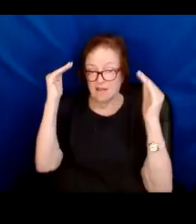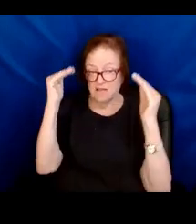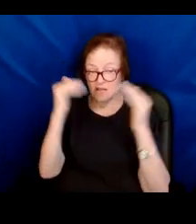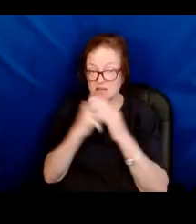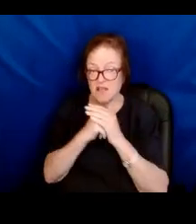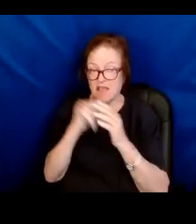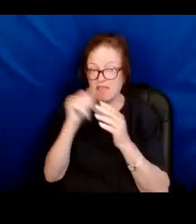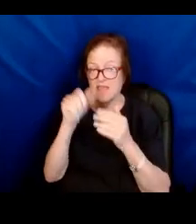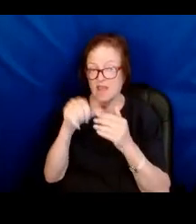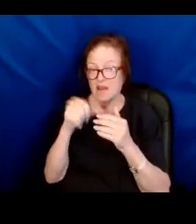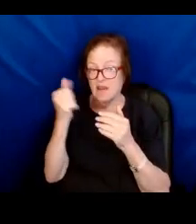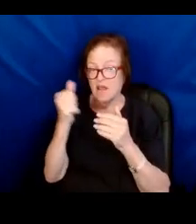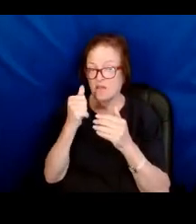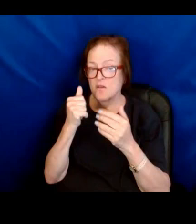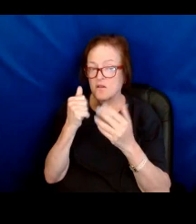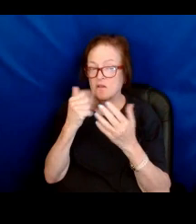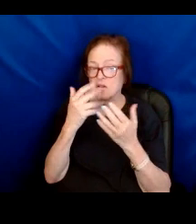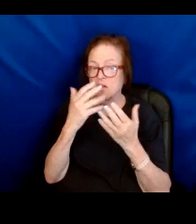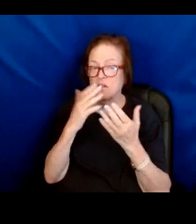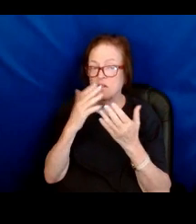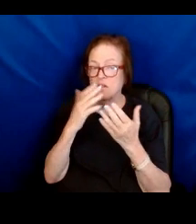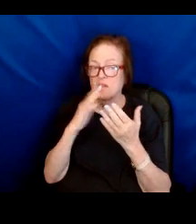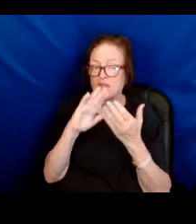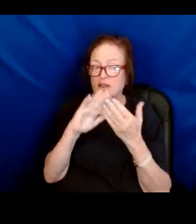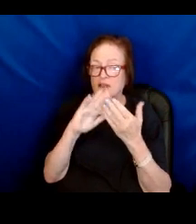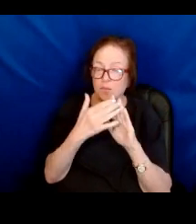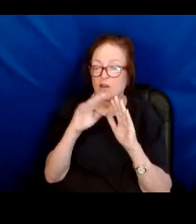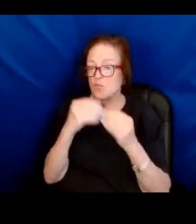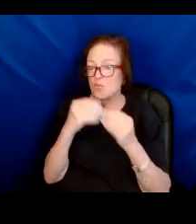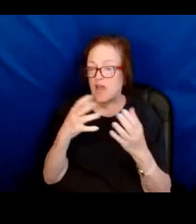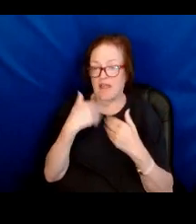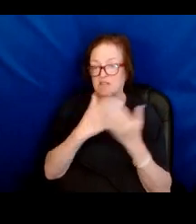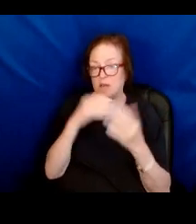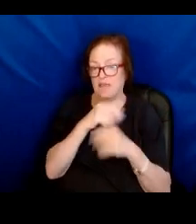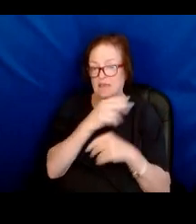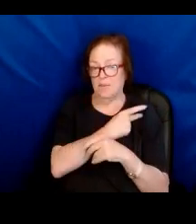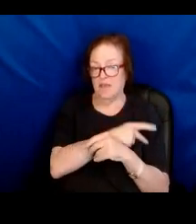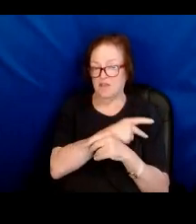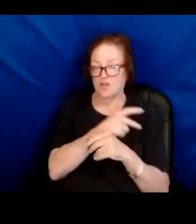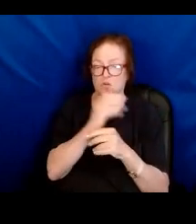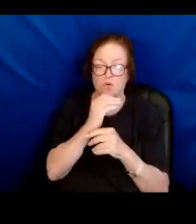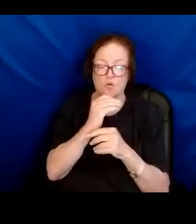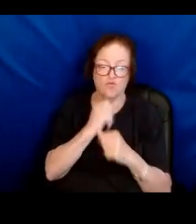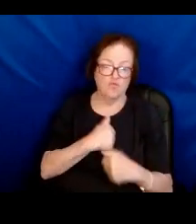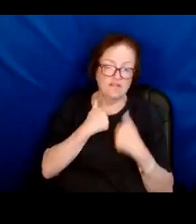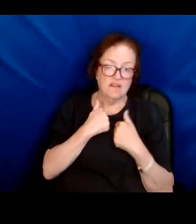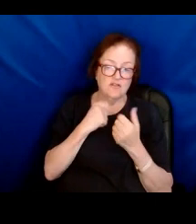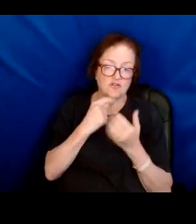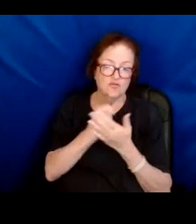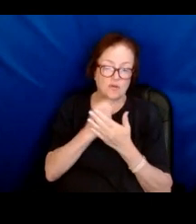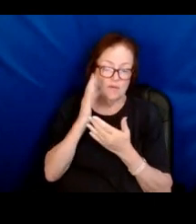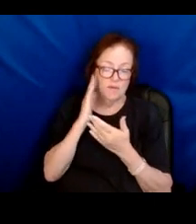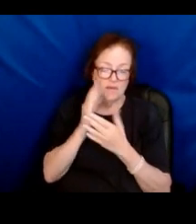which includes a variety of community providers that have some inpatient or residential treatment beds. Now, one caution